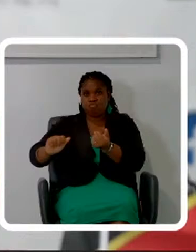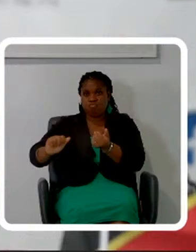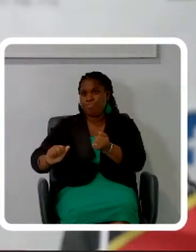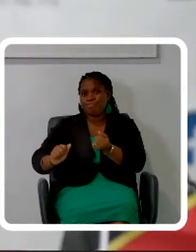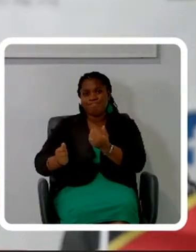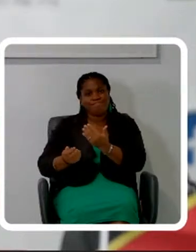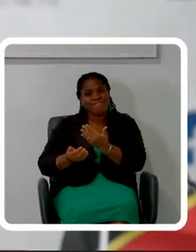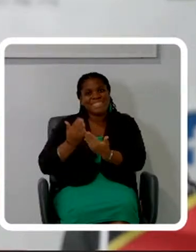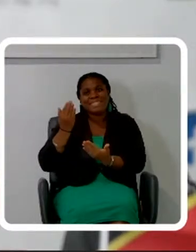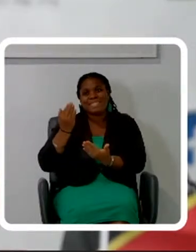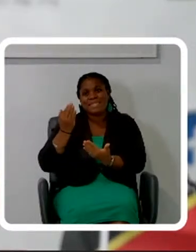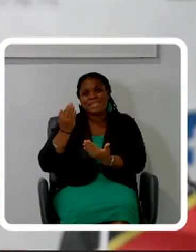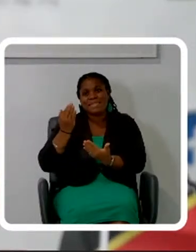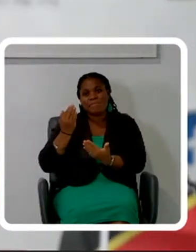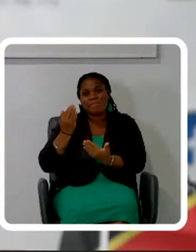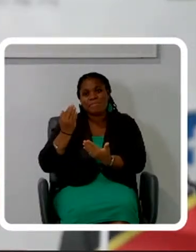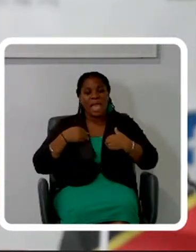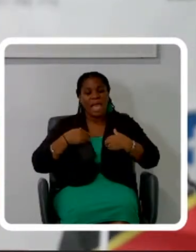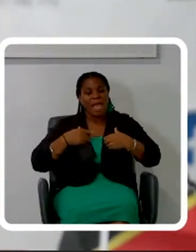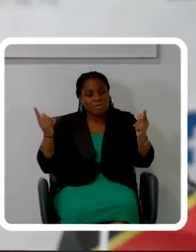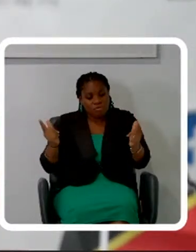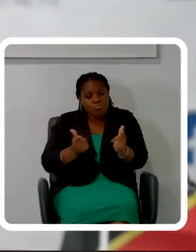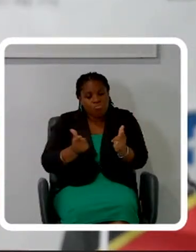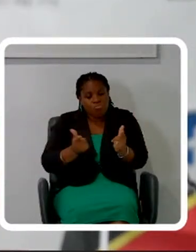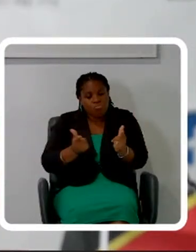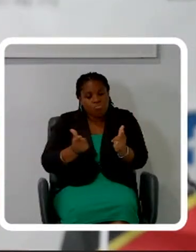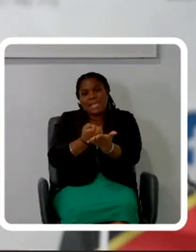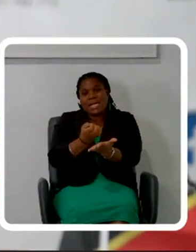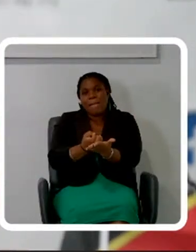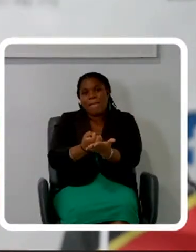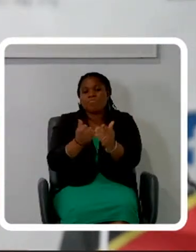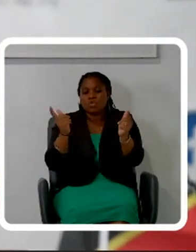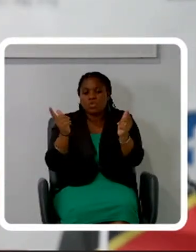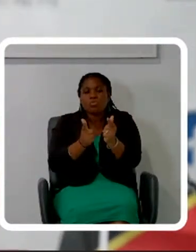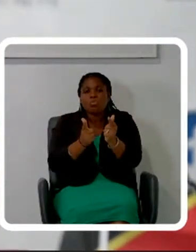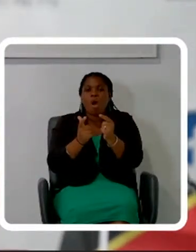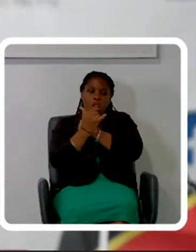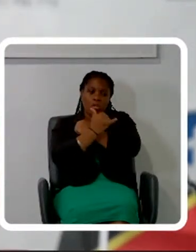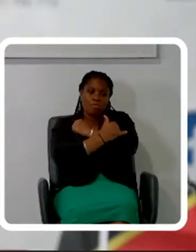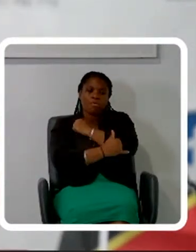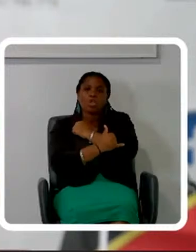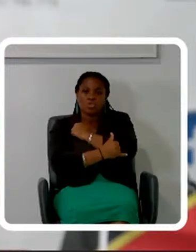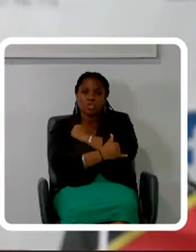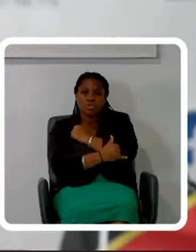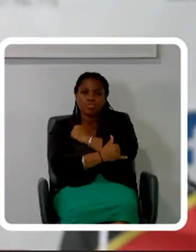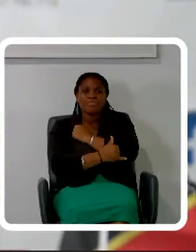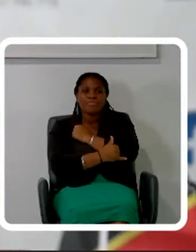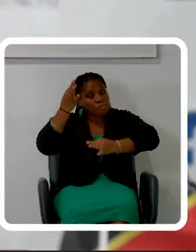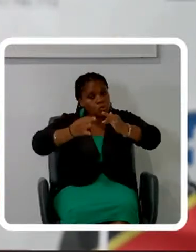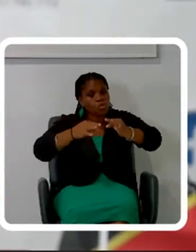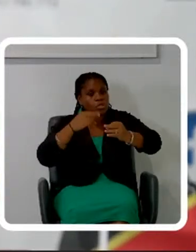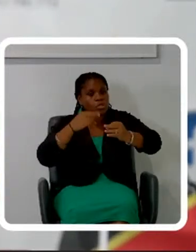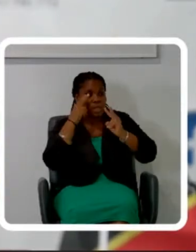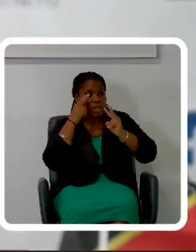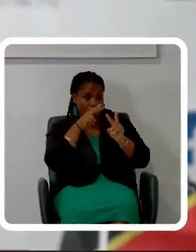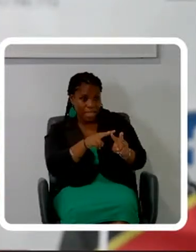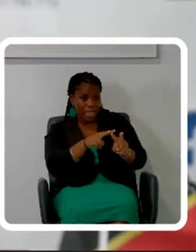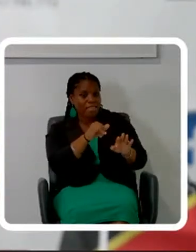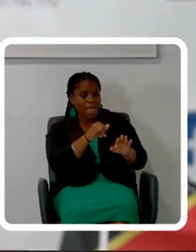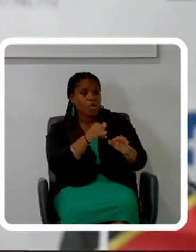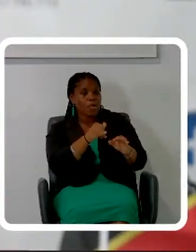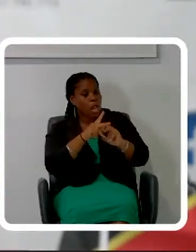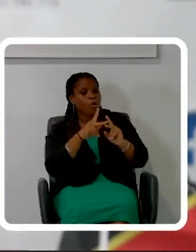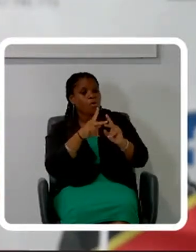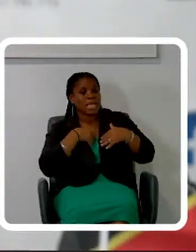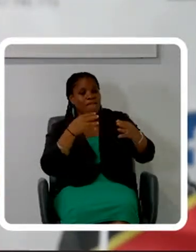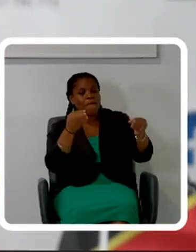small economy, we're a very small country, and therefore we are saying judge us on that. And that would allow us to have access to